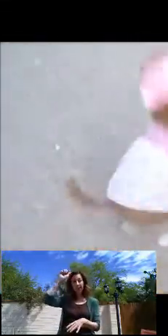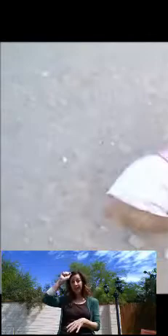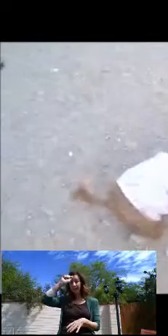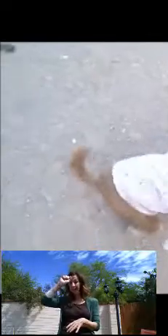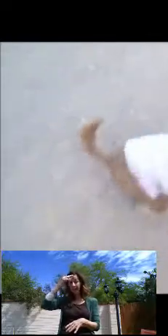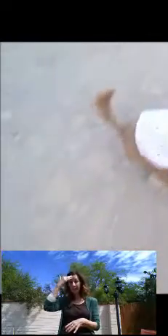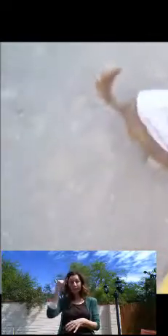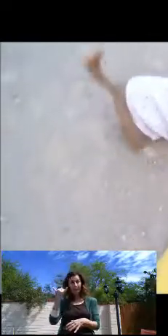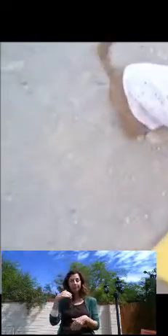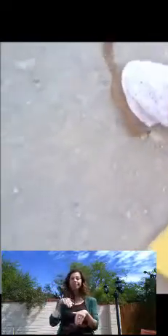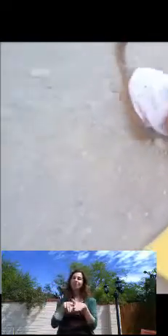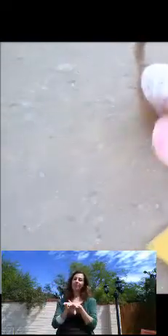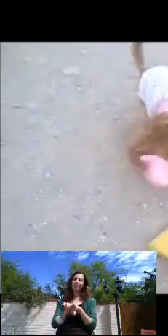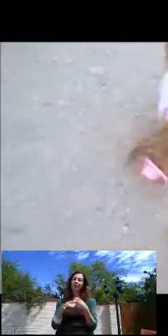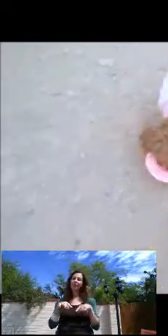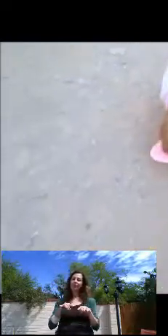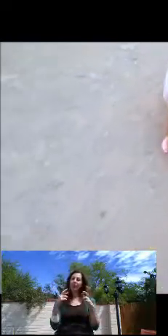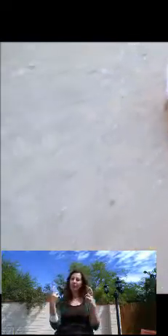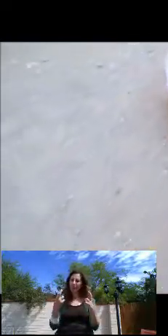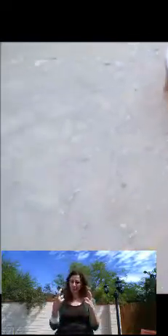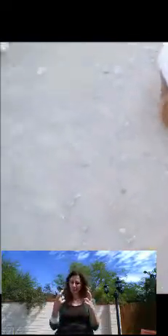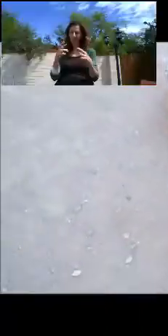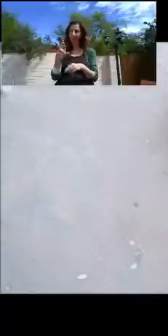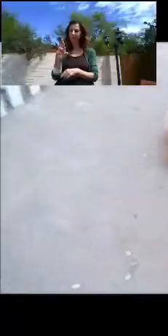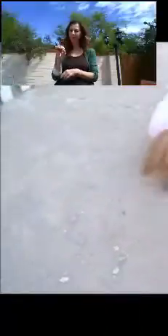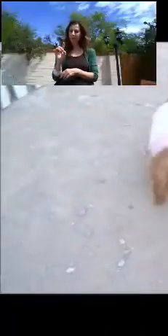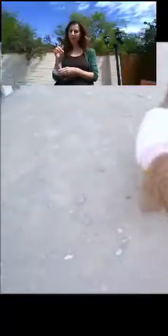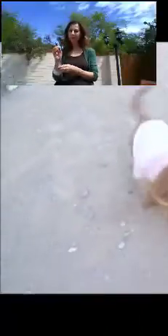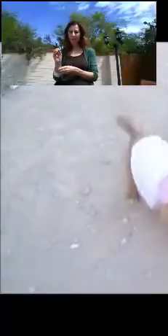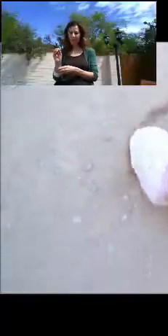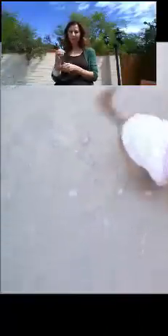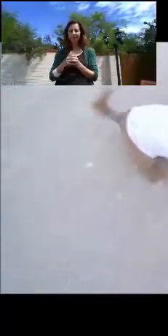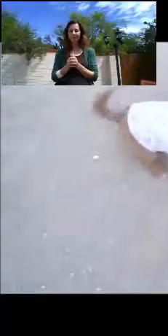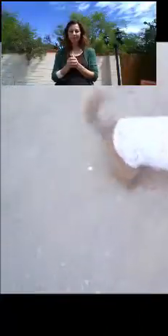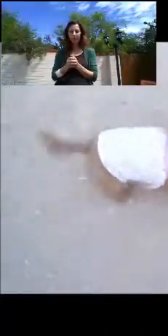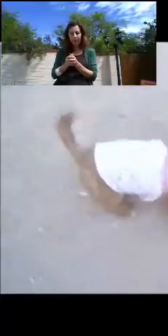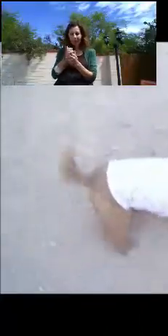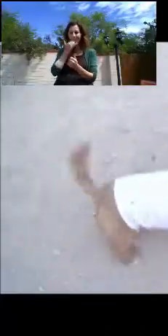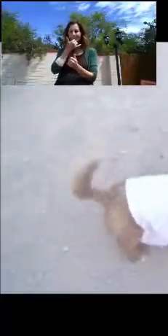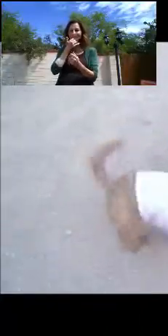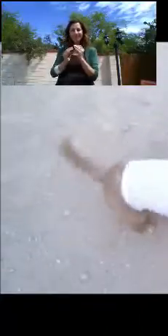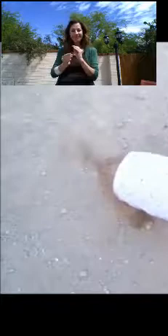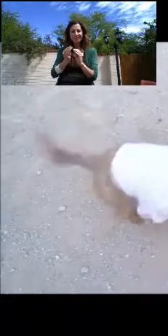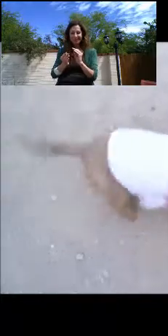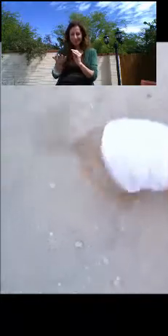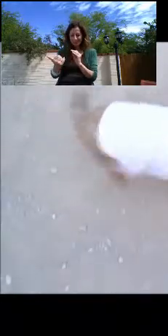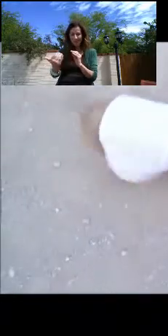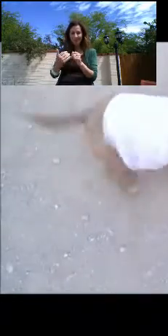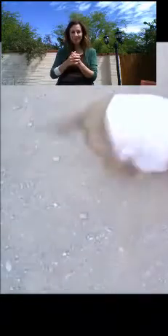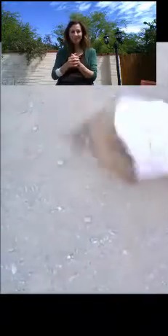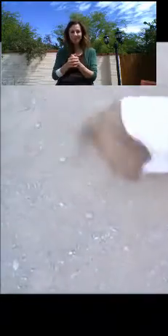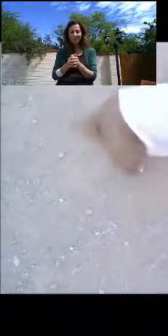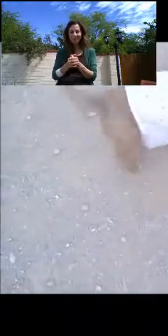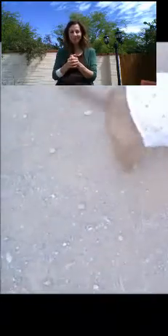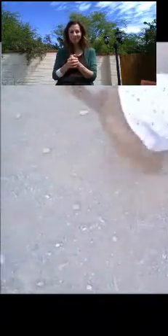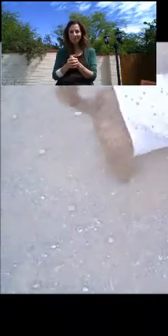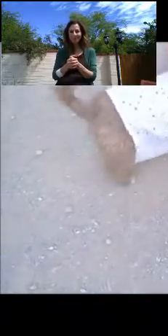hat because she was born during rodeo, right? Ooh, little mishap here. Let's fix it. Come on. Come